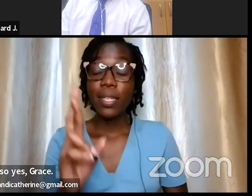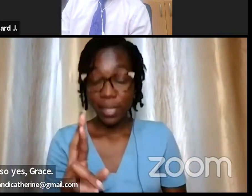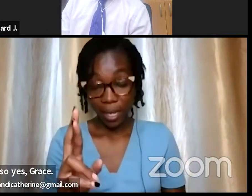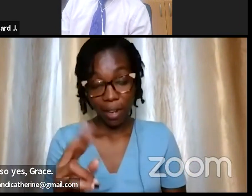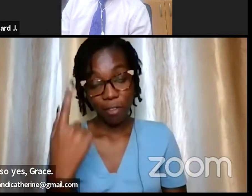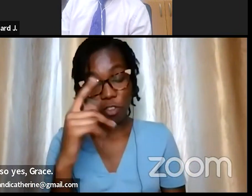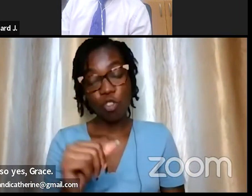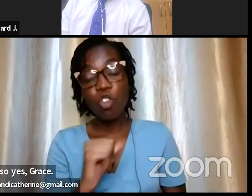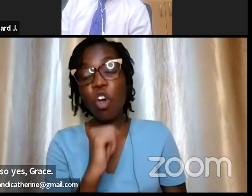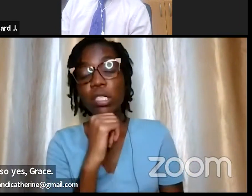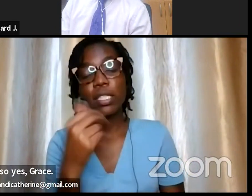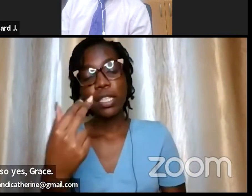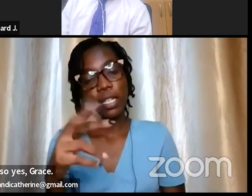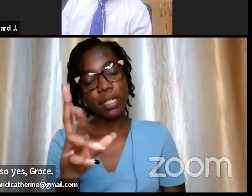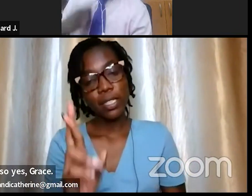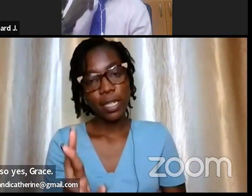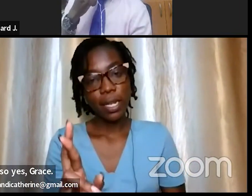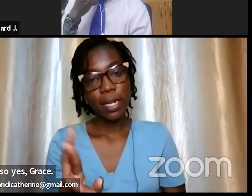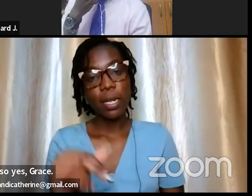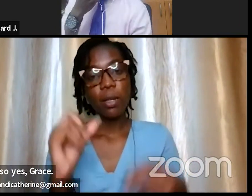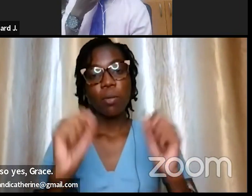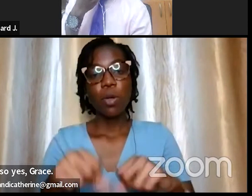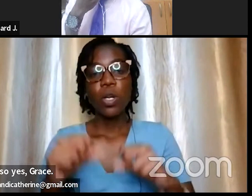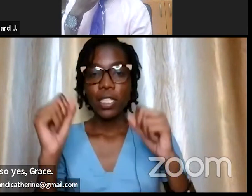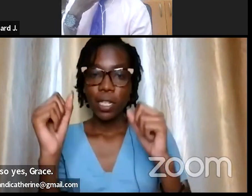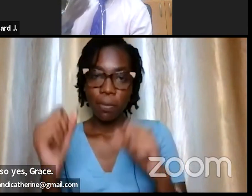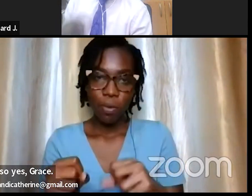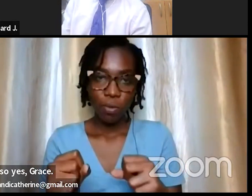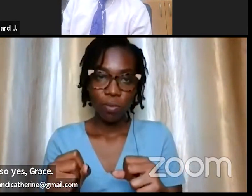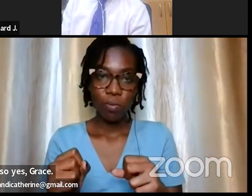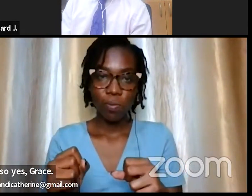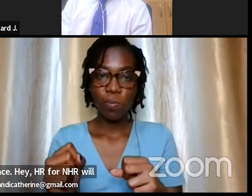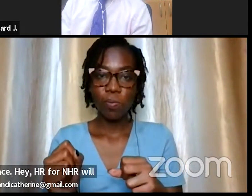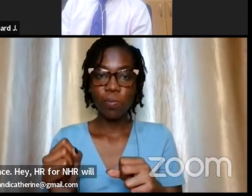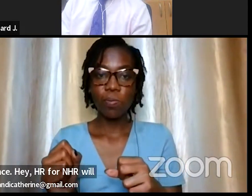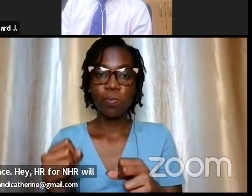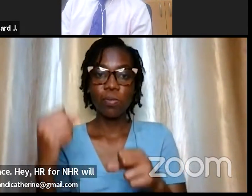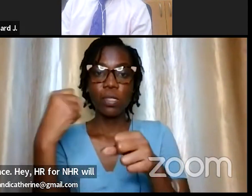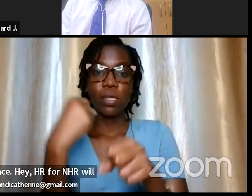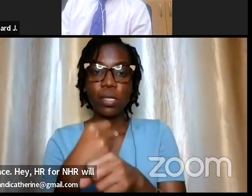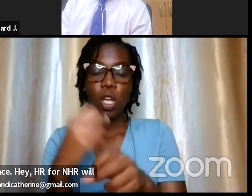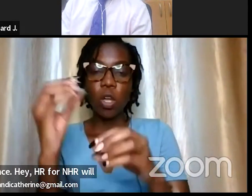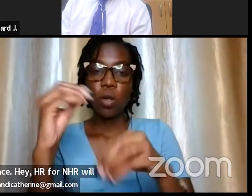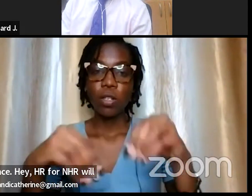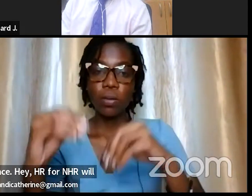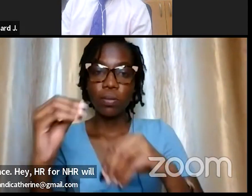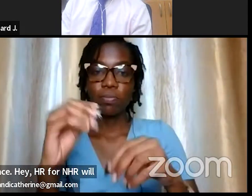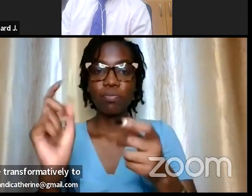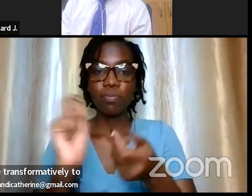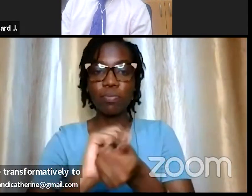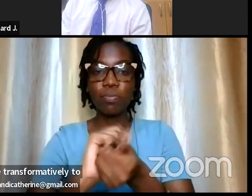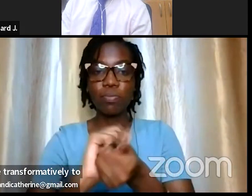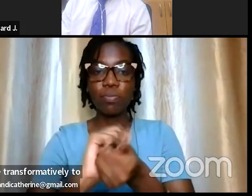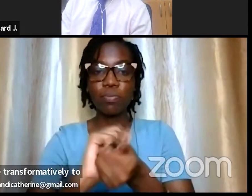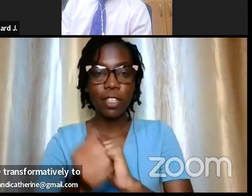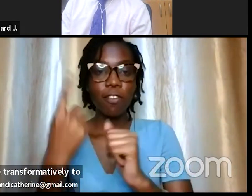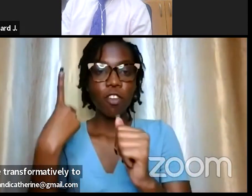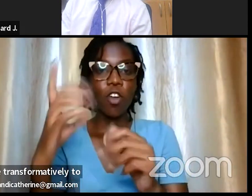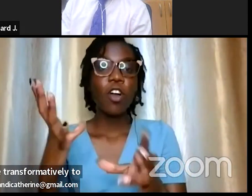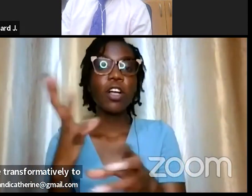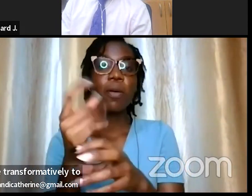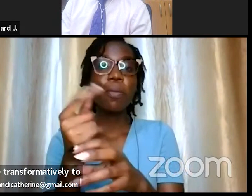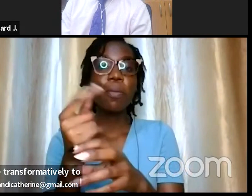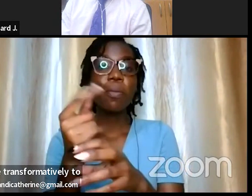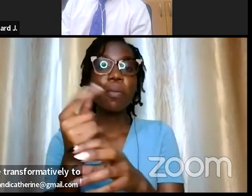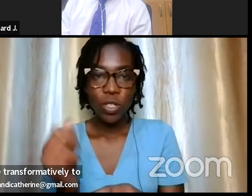non-HRs will be able to make to contribute transformatively to organizations, because it